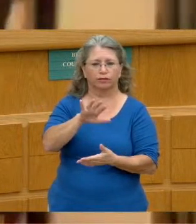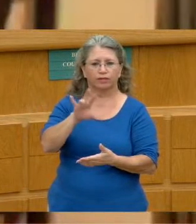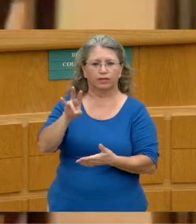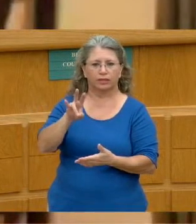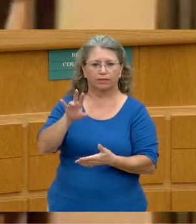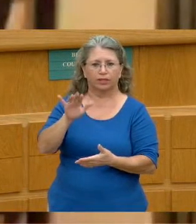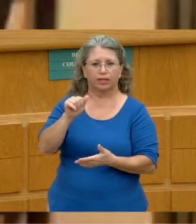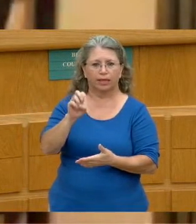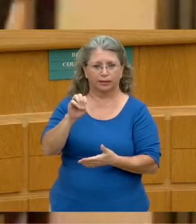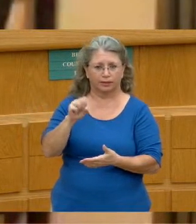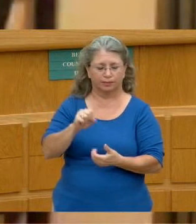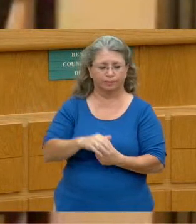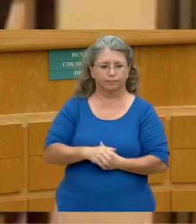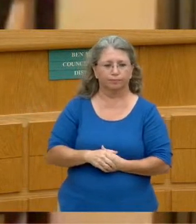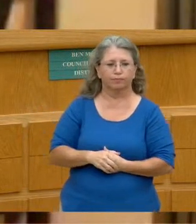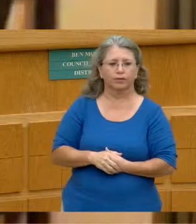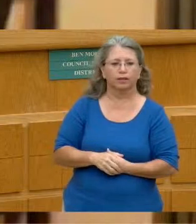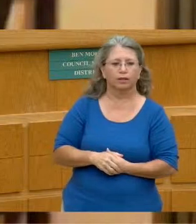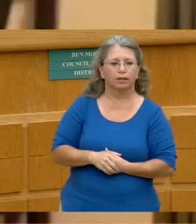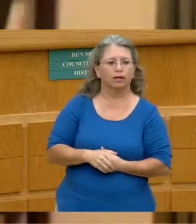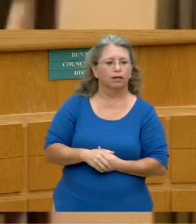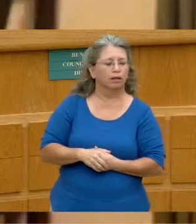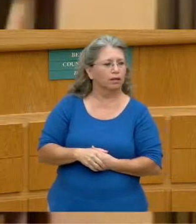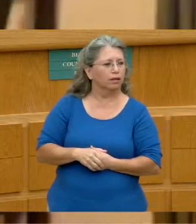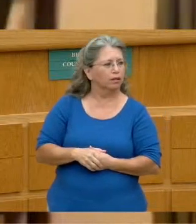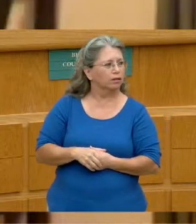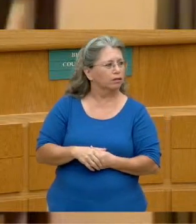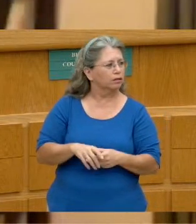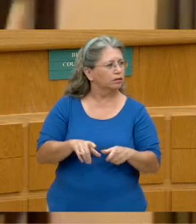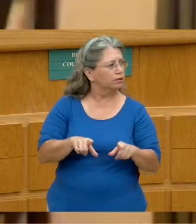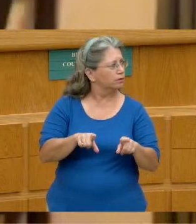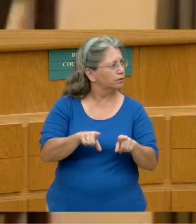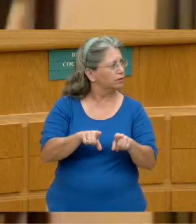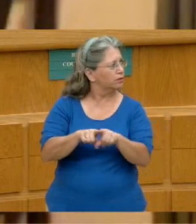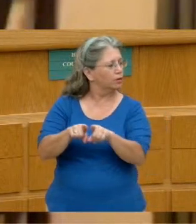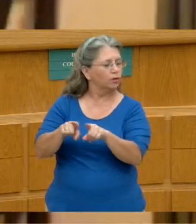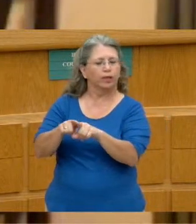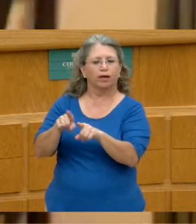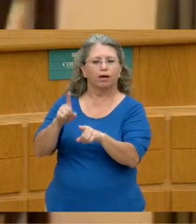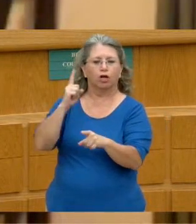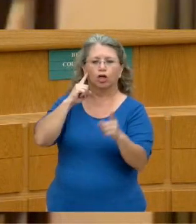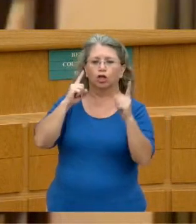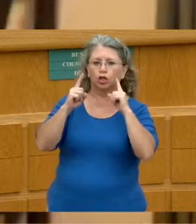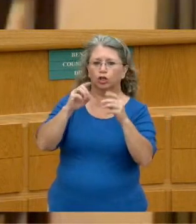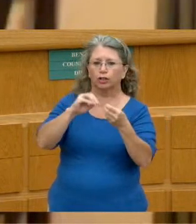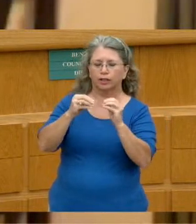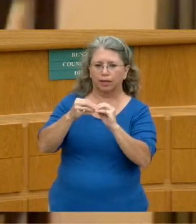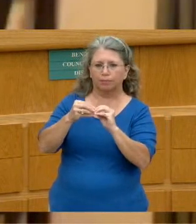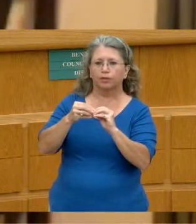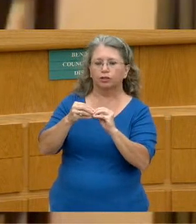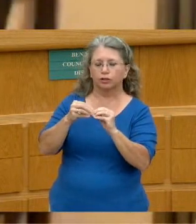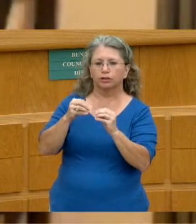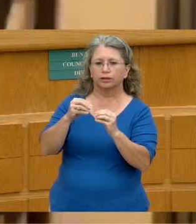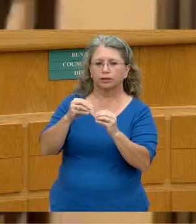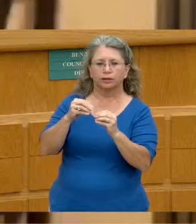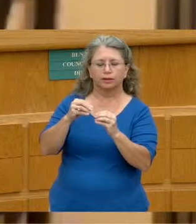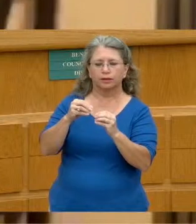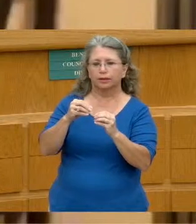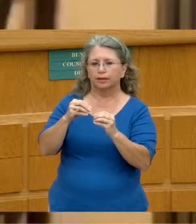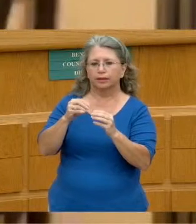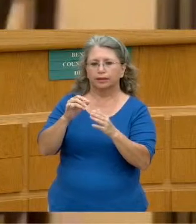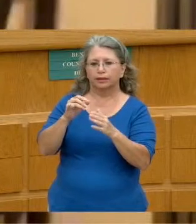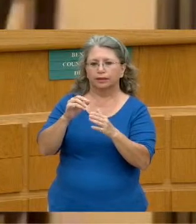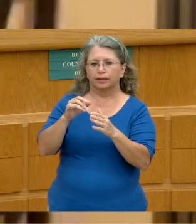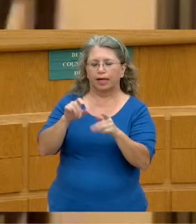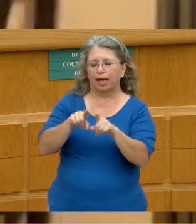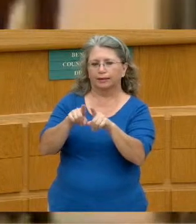1,257 cases. So we all know that these numbers, as City Manager Peter Zanoni mentioned, aren't any good numbers, nothing